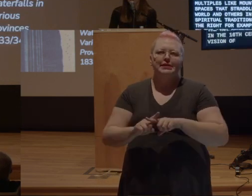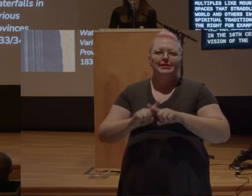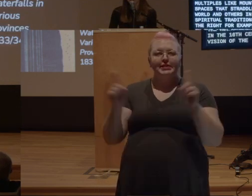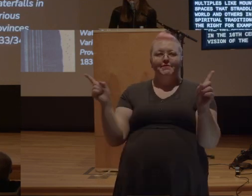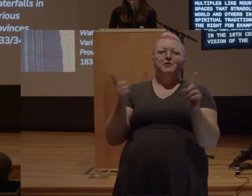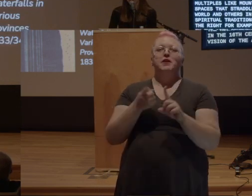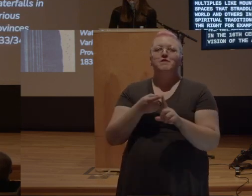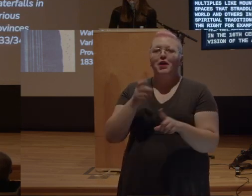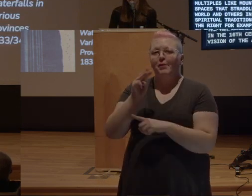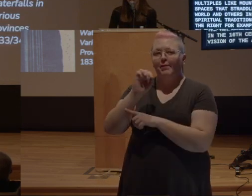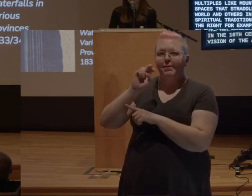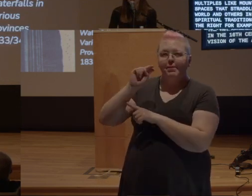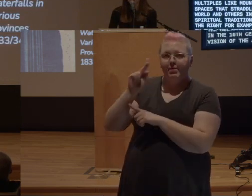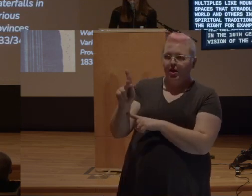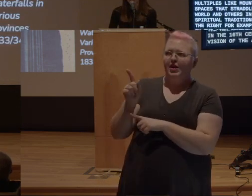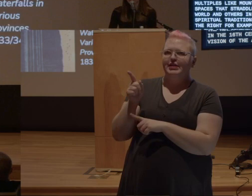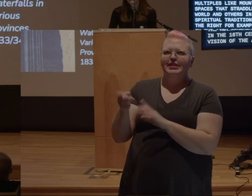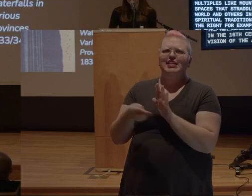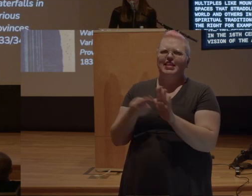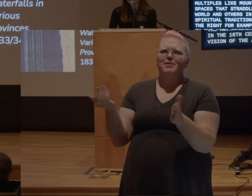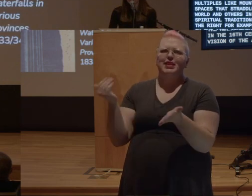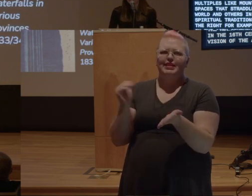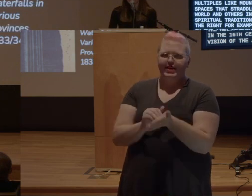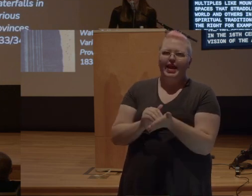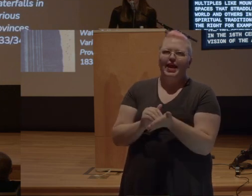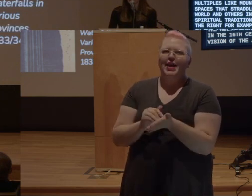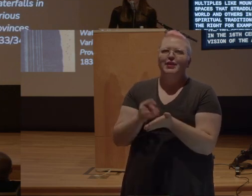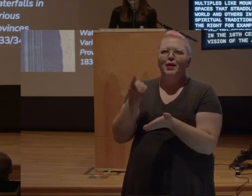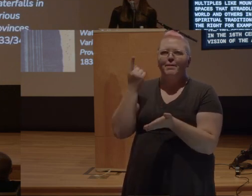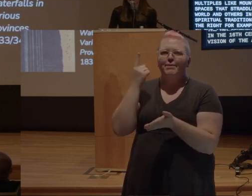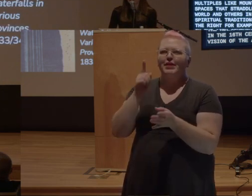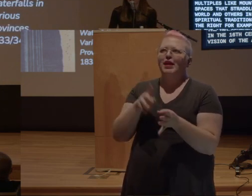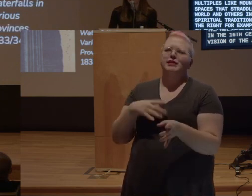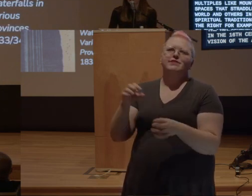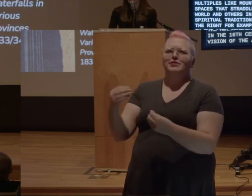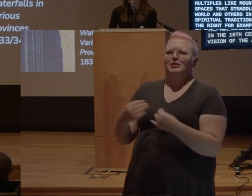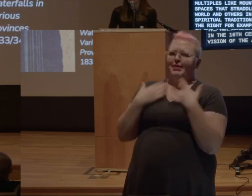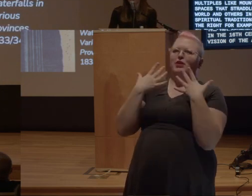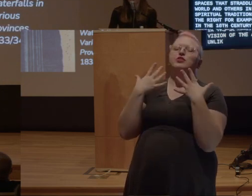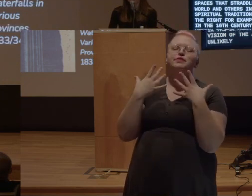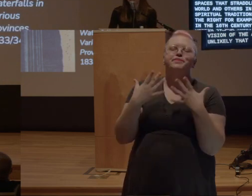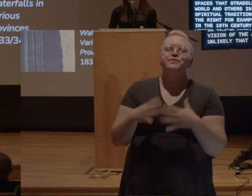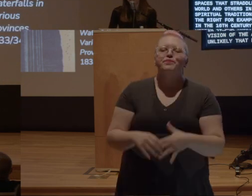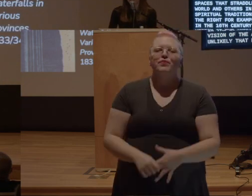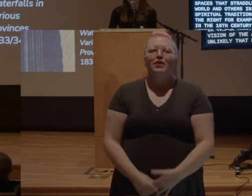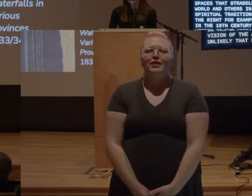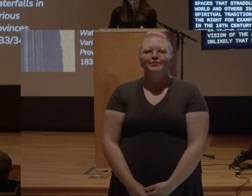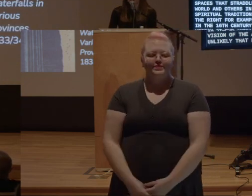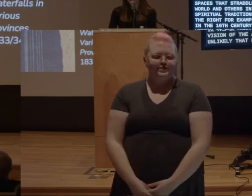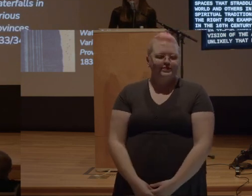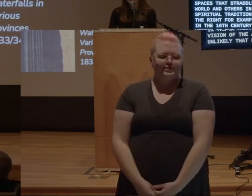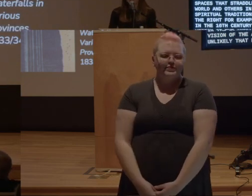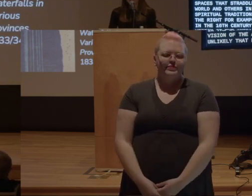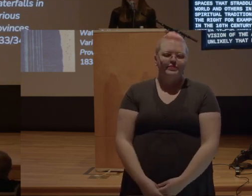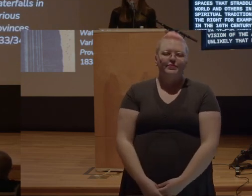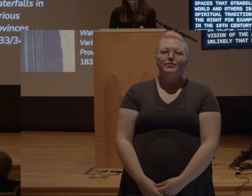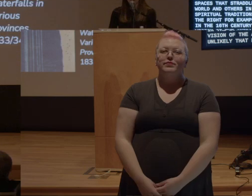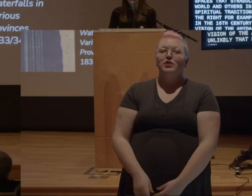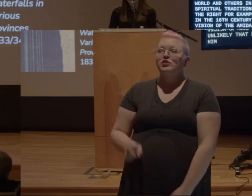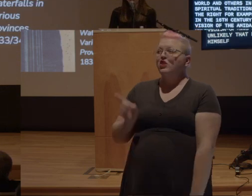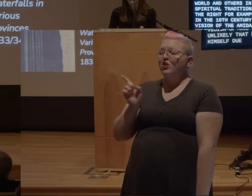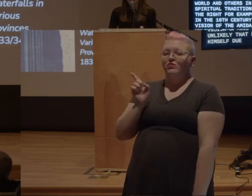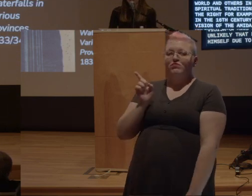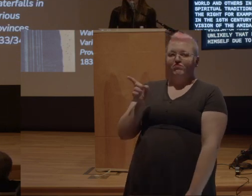Amida Buddha in a nearby cavern. While it's unlikely that Hokusai saw the Amida Falls himself due to their